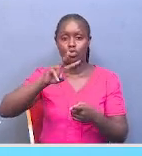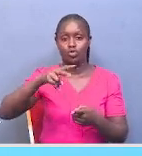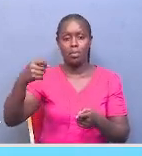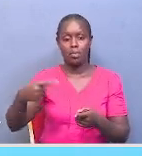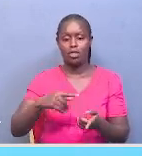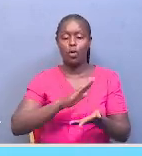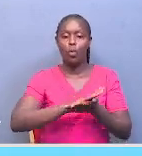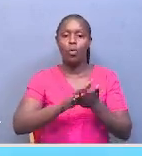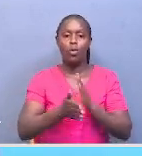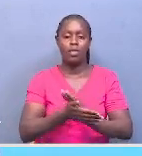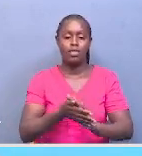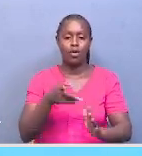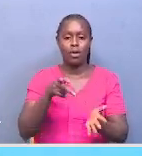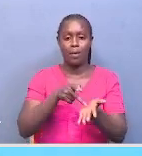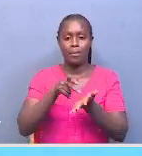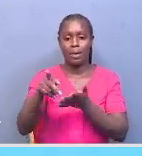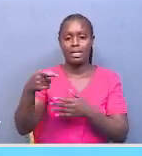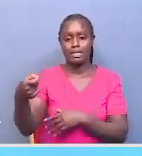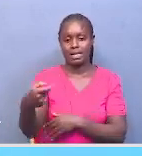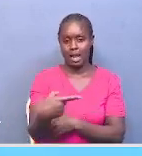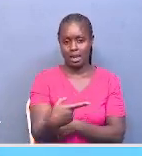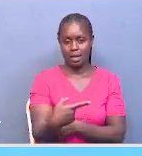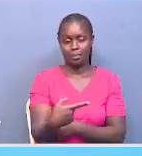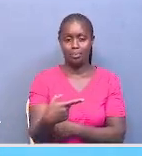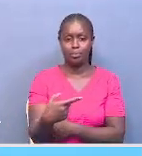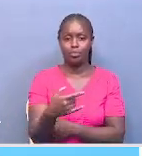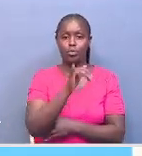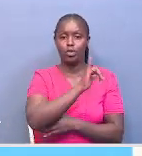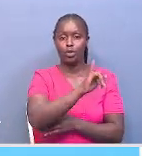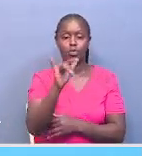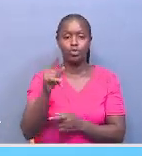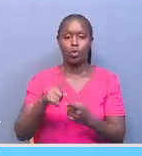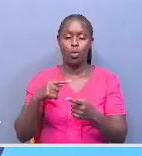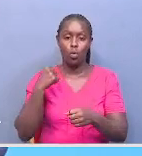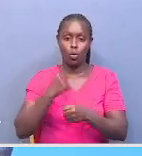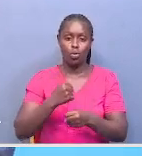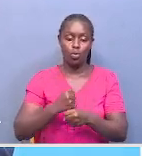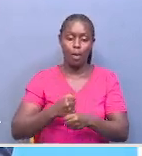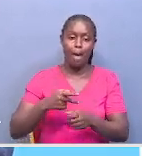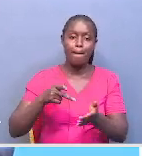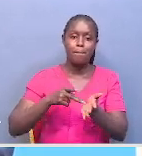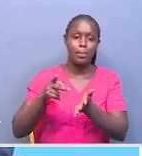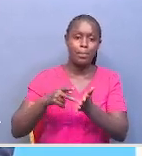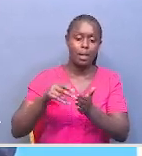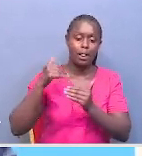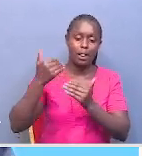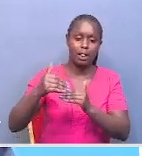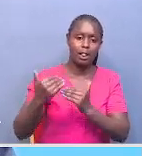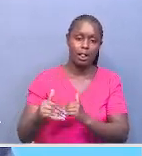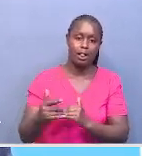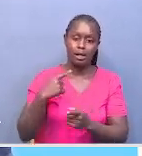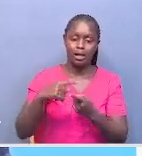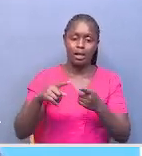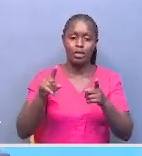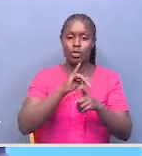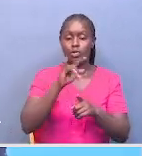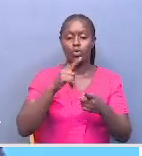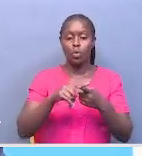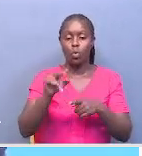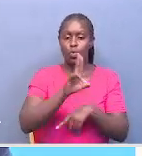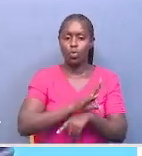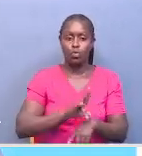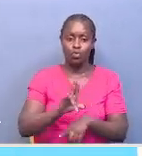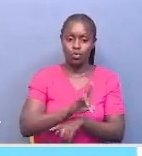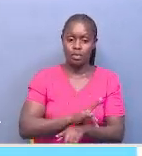before paying salaries. So for those who consistently depend on the salaries as the source of their livelihood, they have to